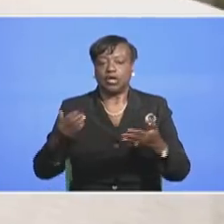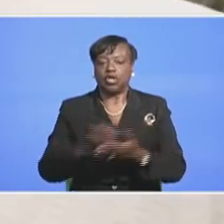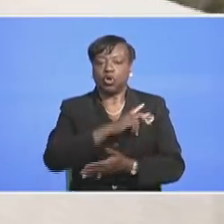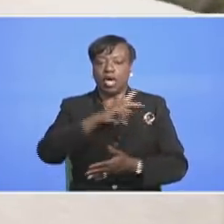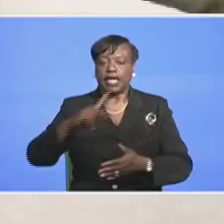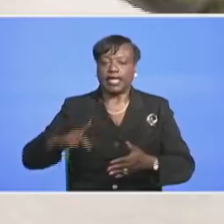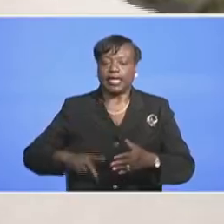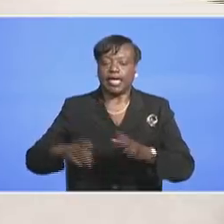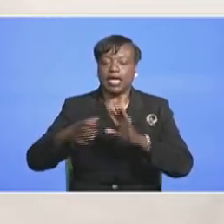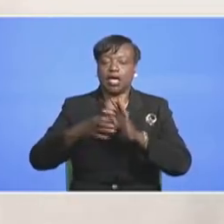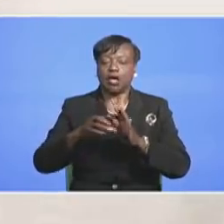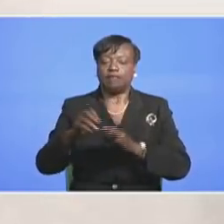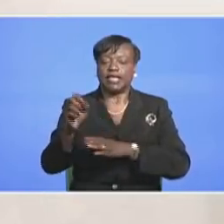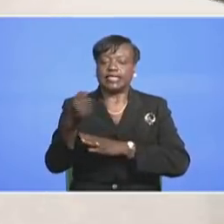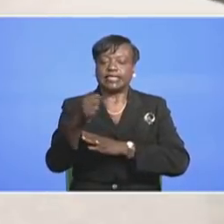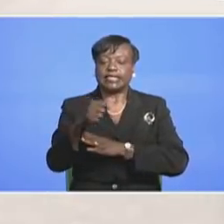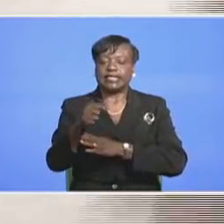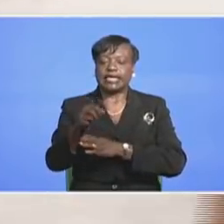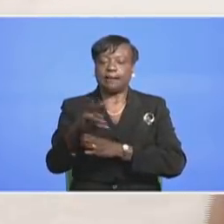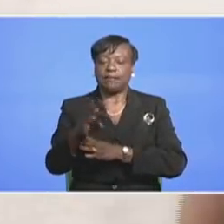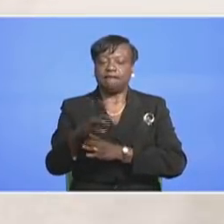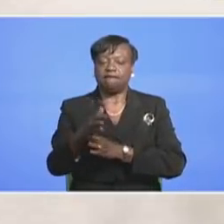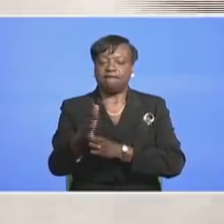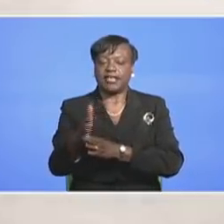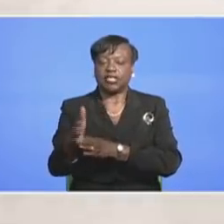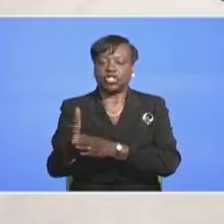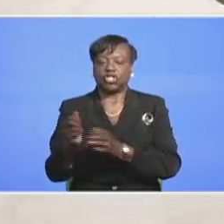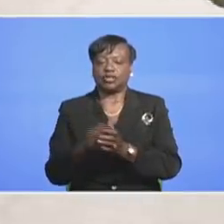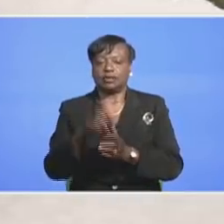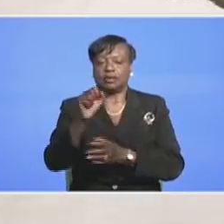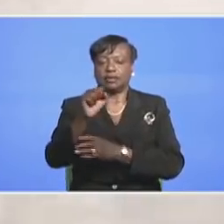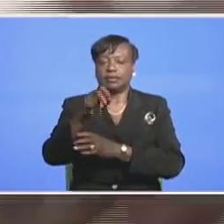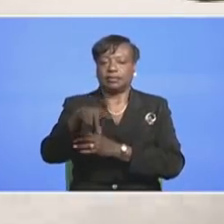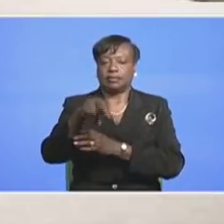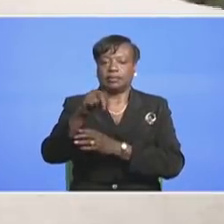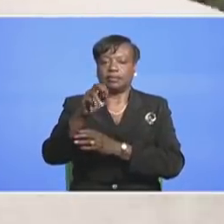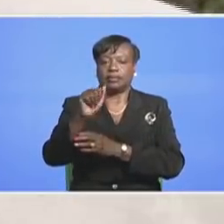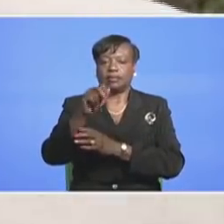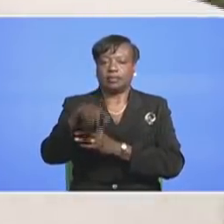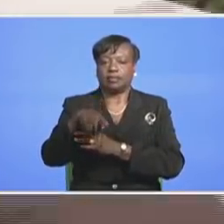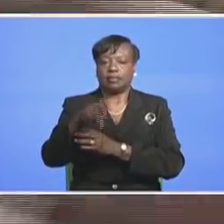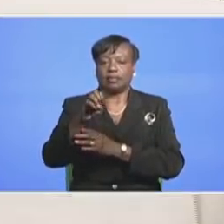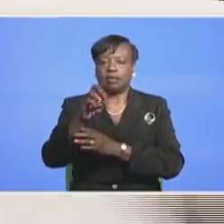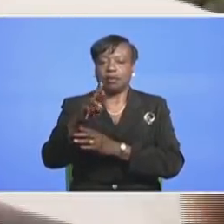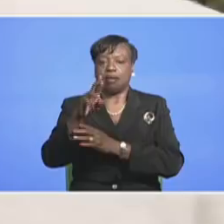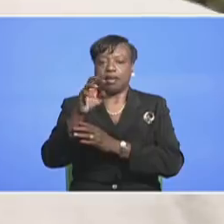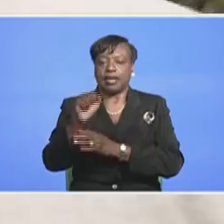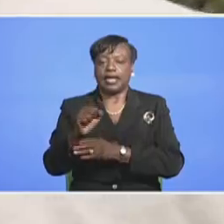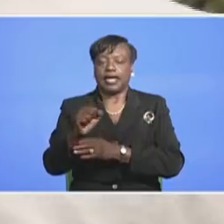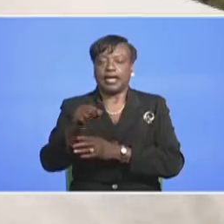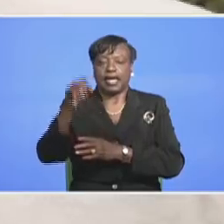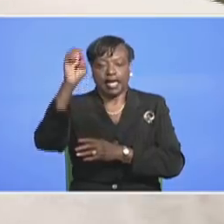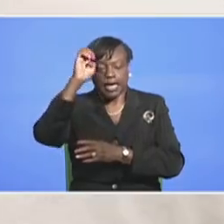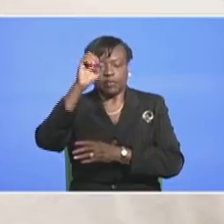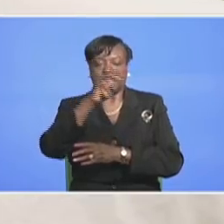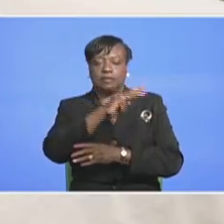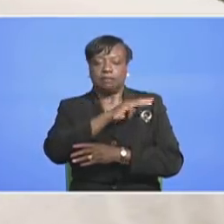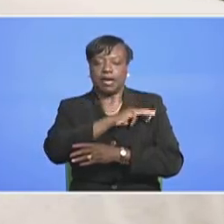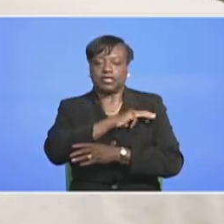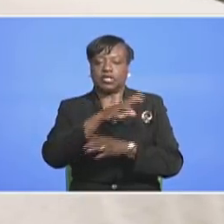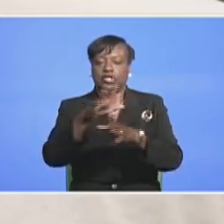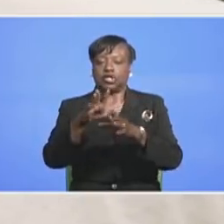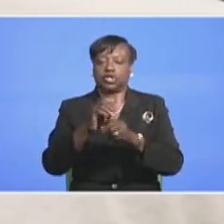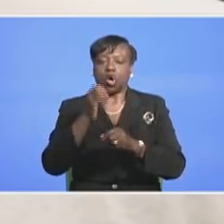snappers. Hauling in 435 snappers was Edward Marshall, who took home the top prize at the Red Bay